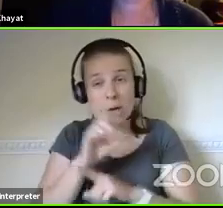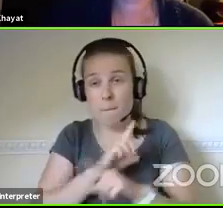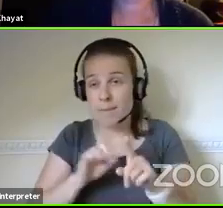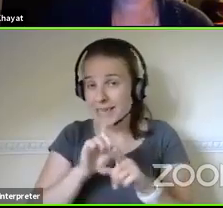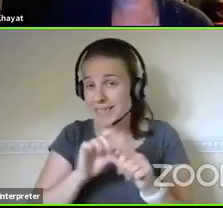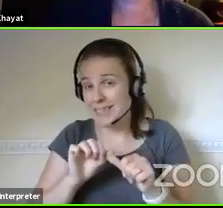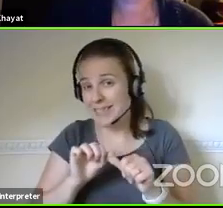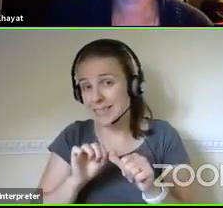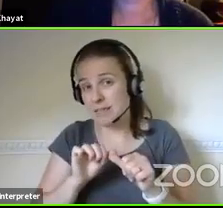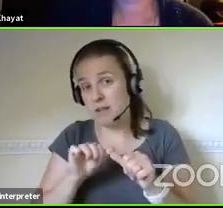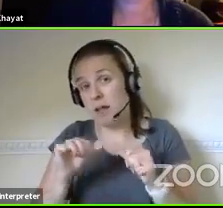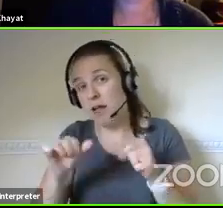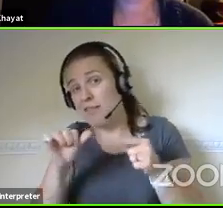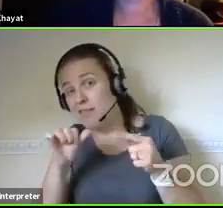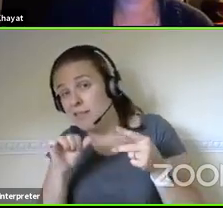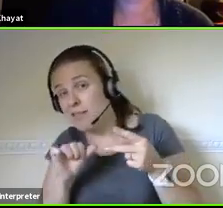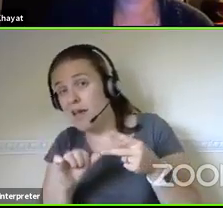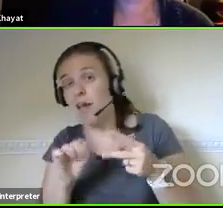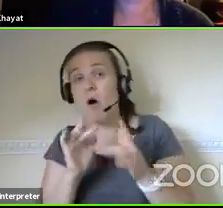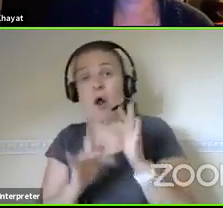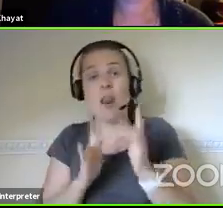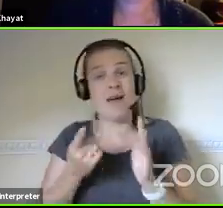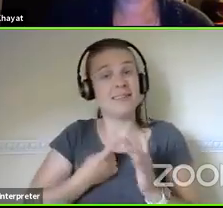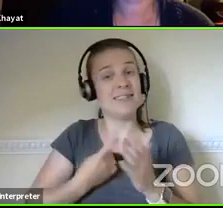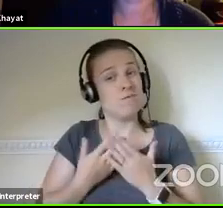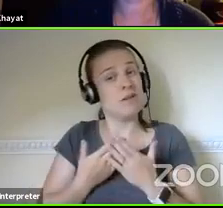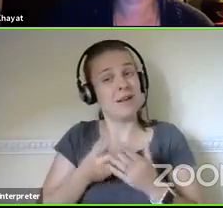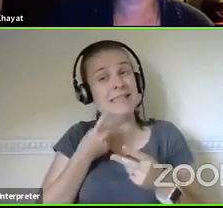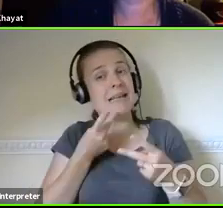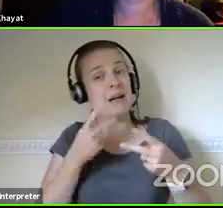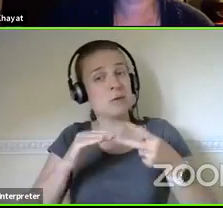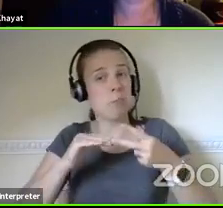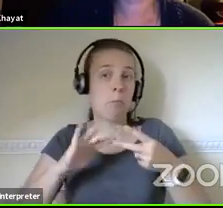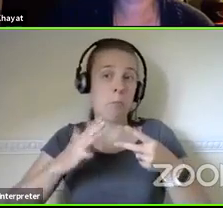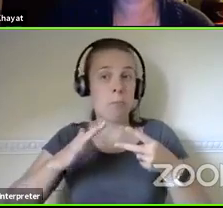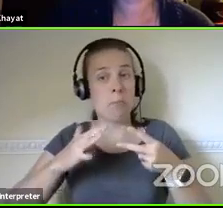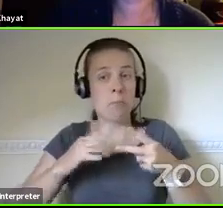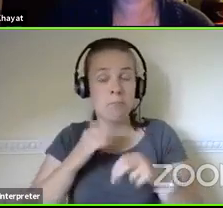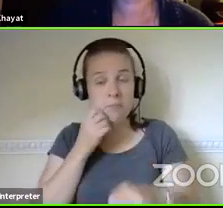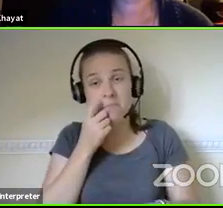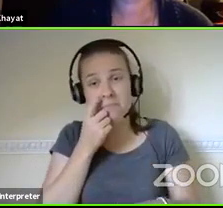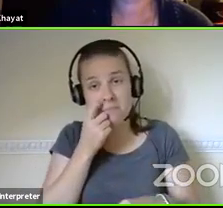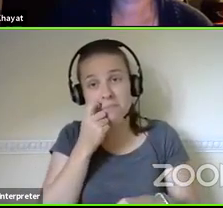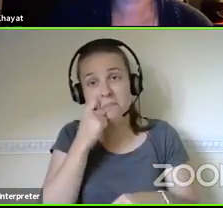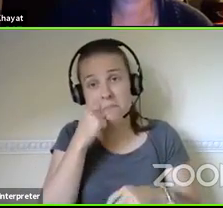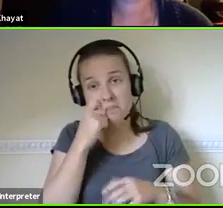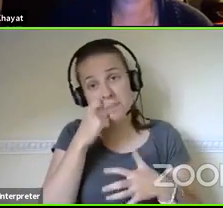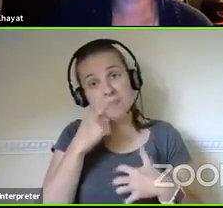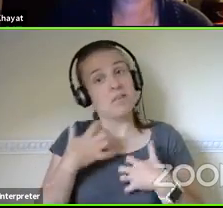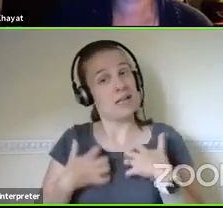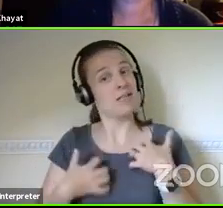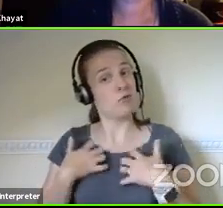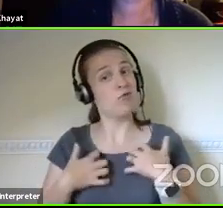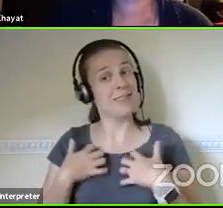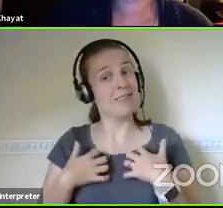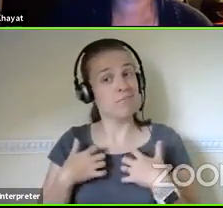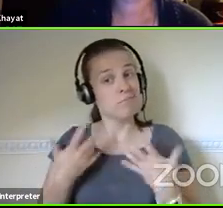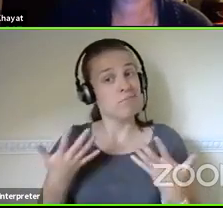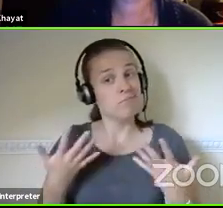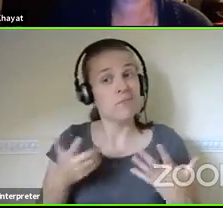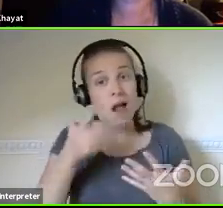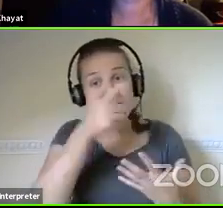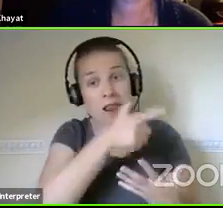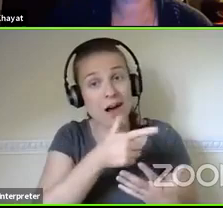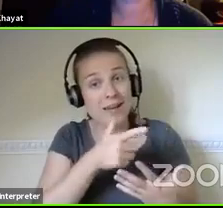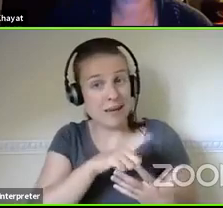followed by online self-study programs and guidance. So that's quite interesting actually, because I'm quite fortunate because it matches